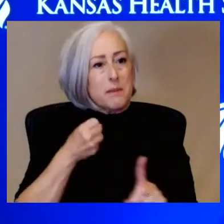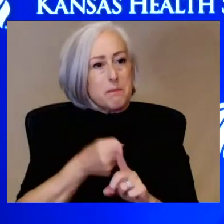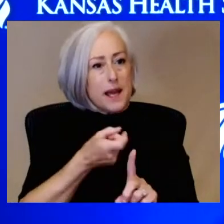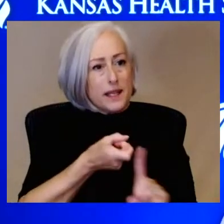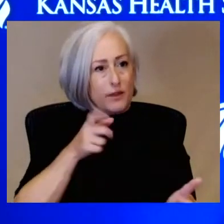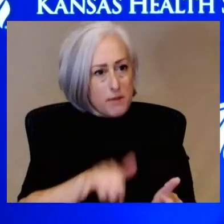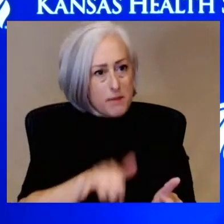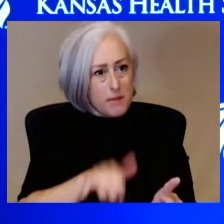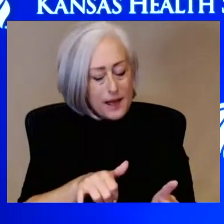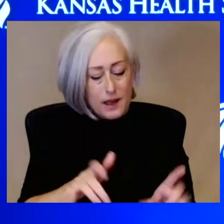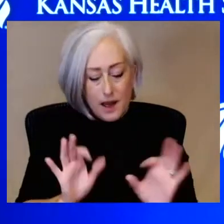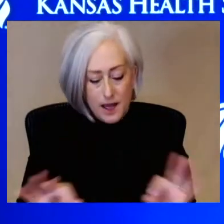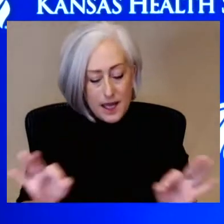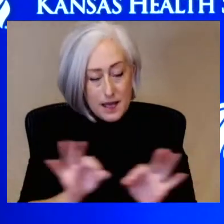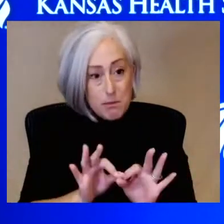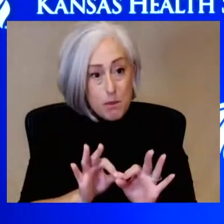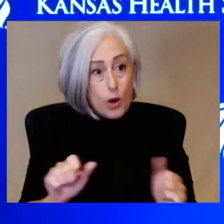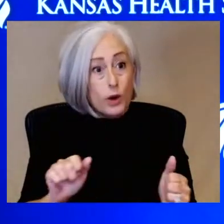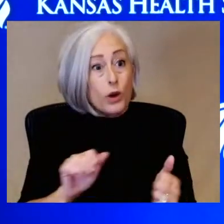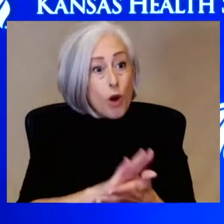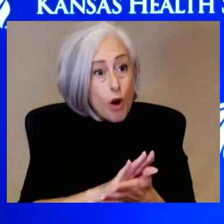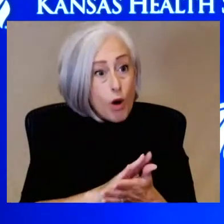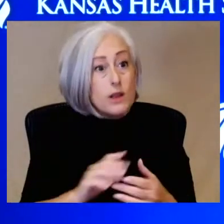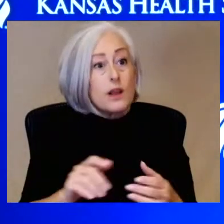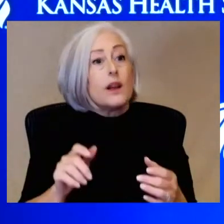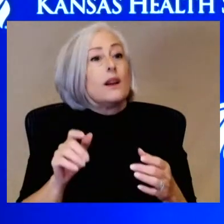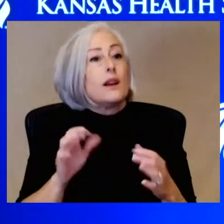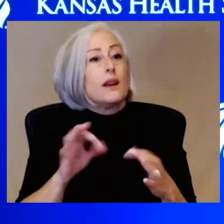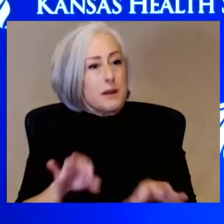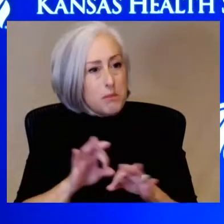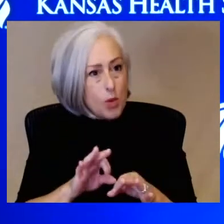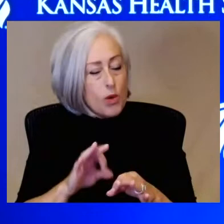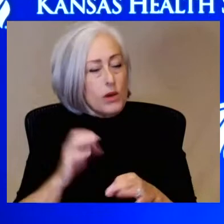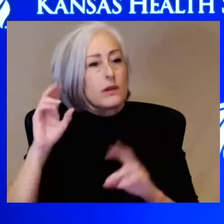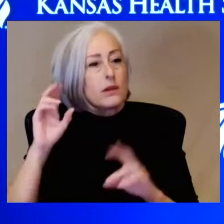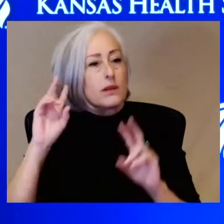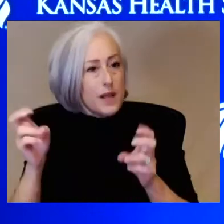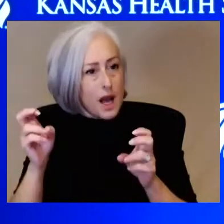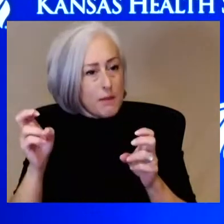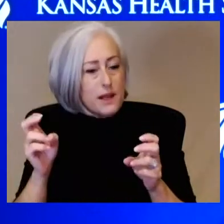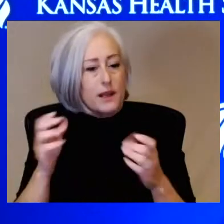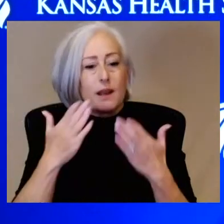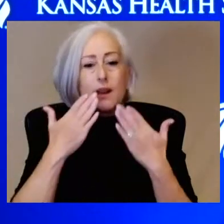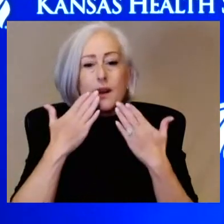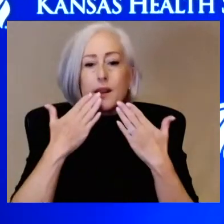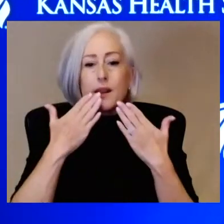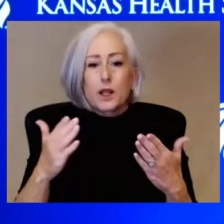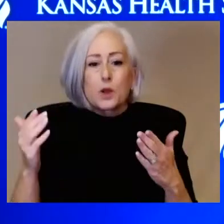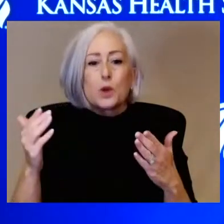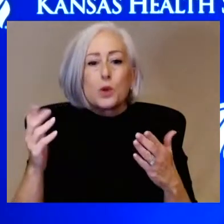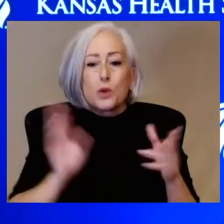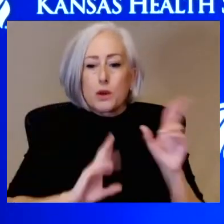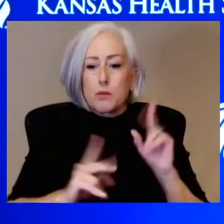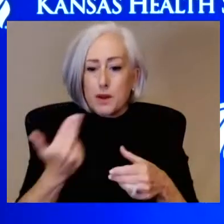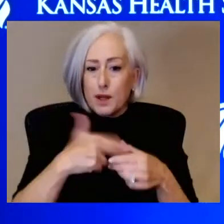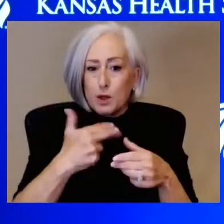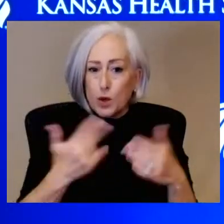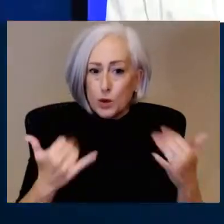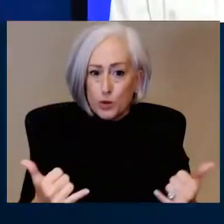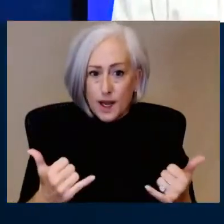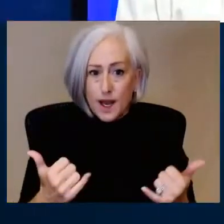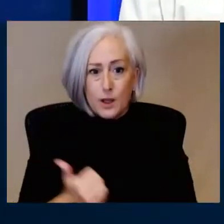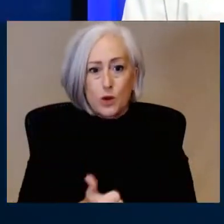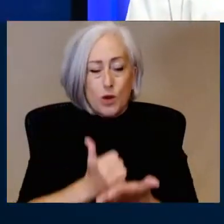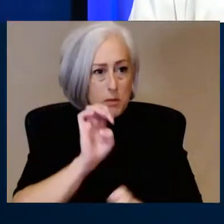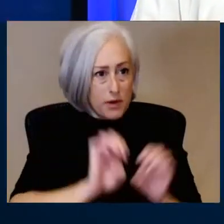important topic, and luckily we have people like our guest to help spread that message and try to evaluate and treat people as best possible. You